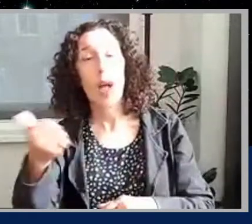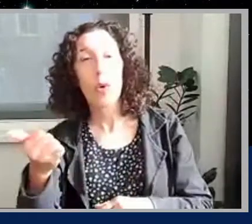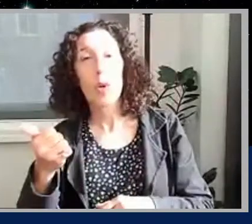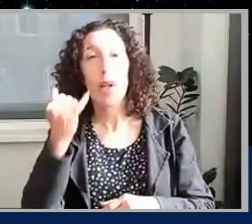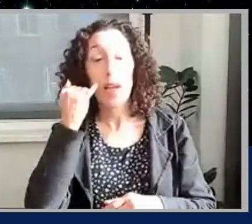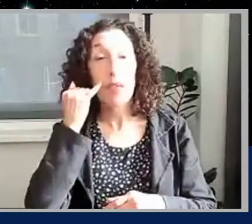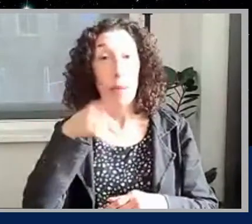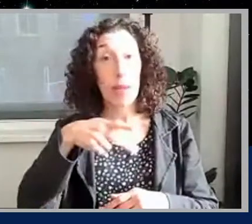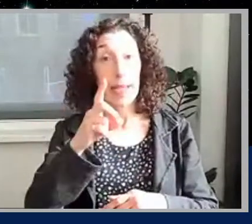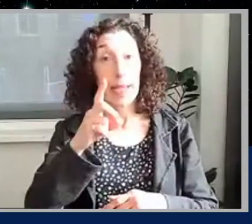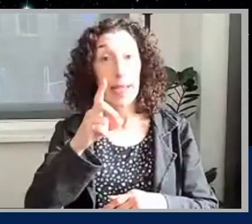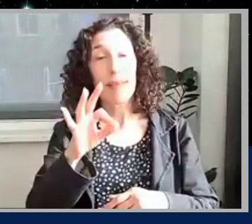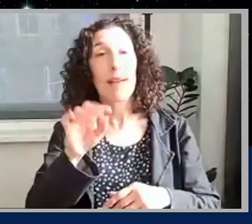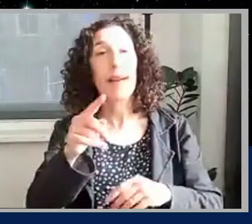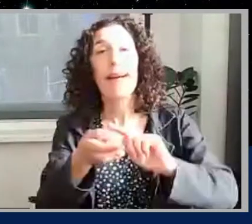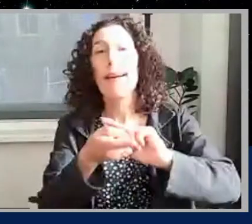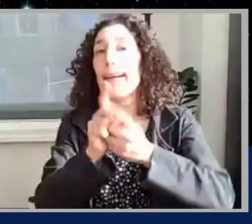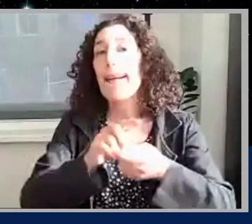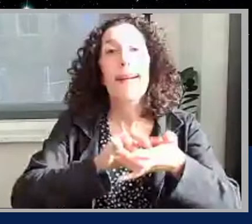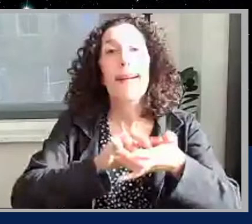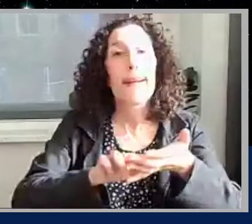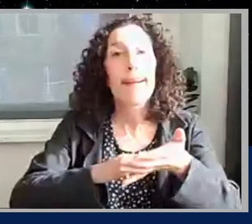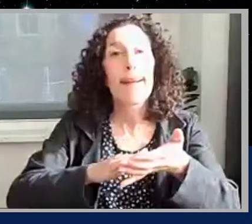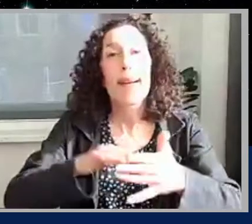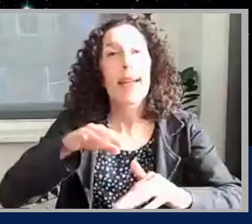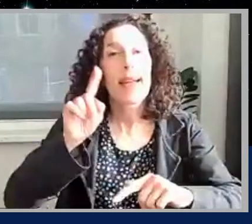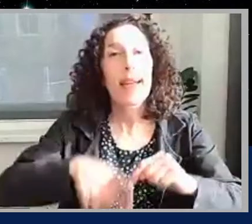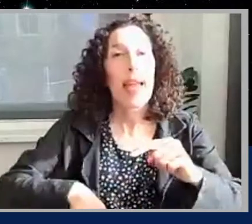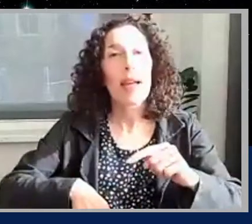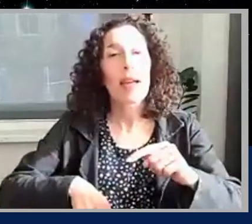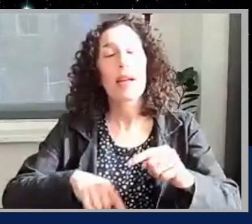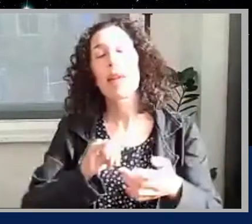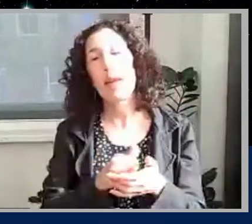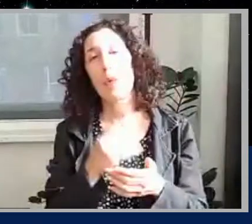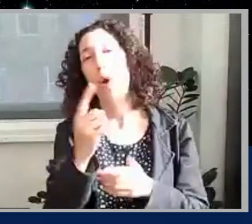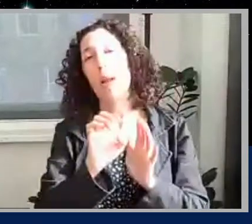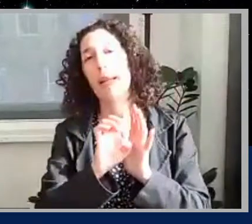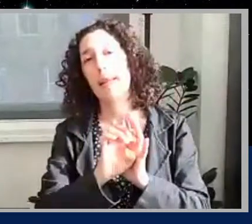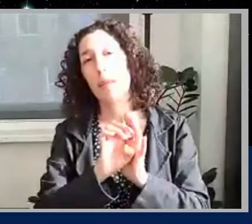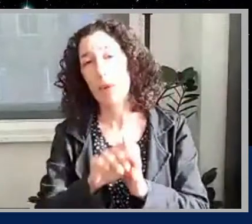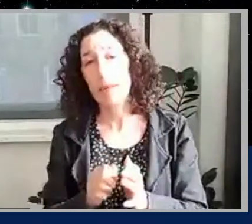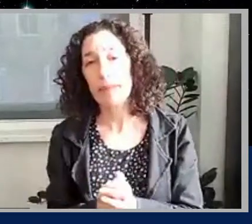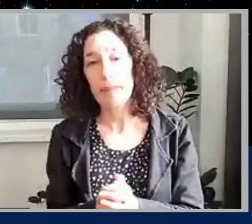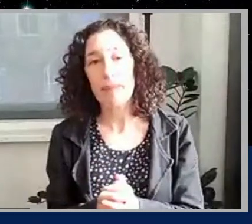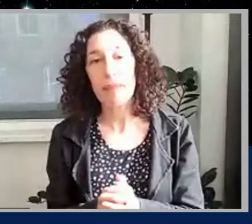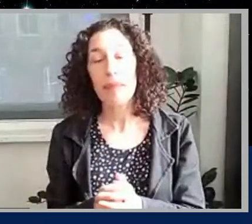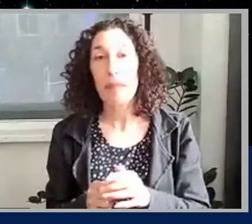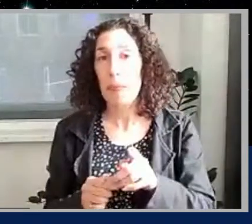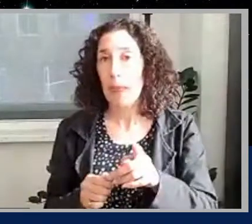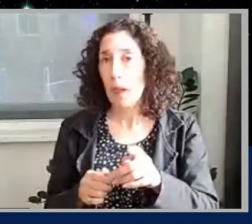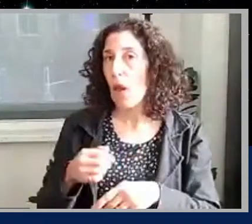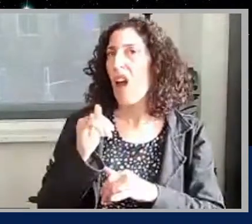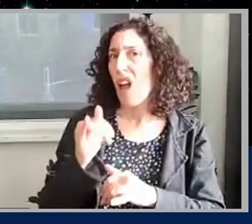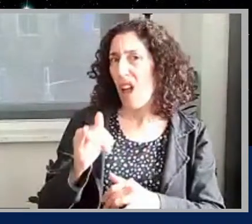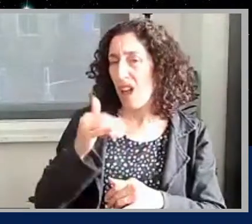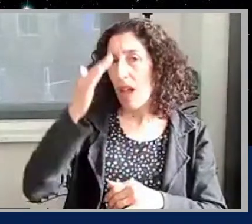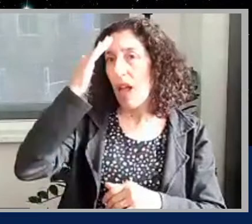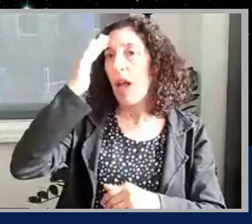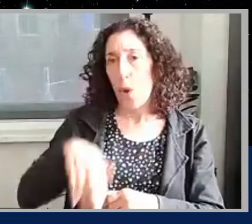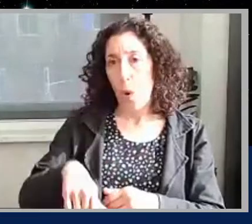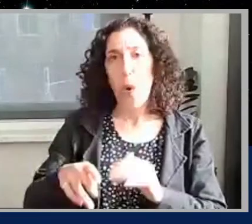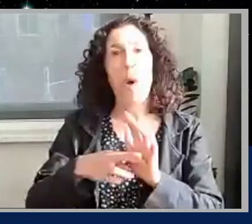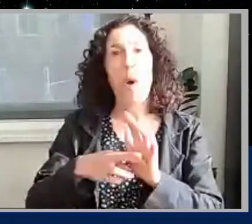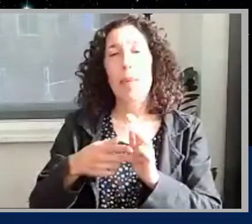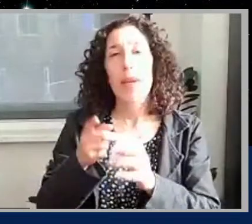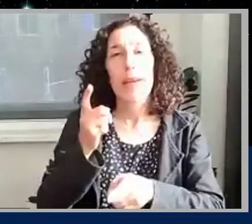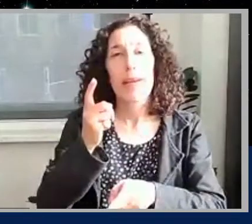to observatories. The last place I worked, the building had 13 floors. The building